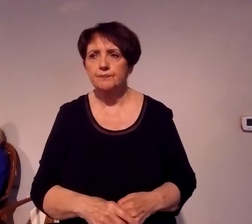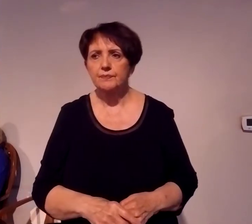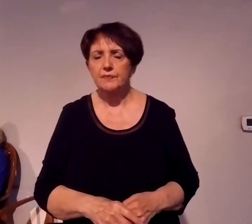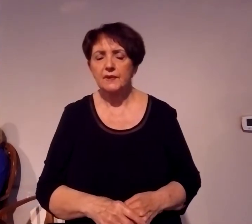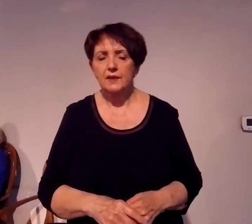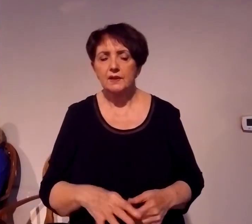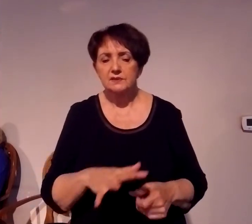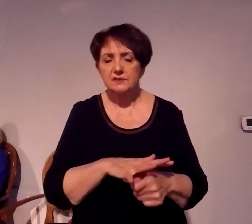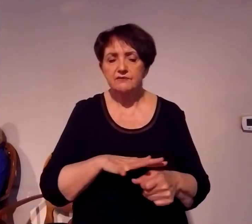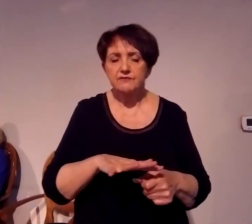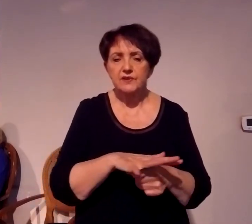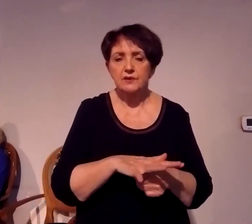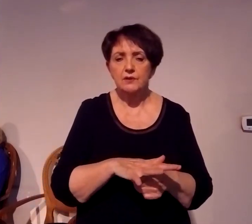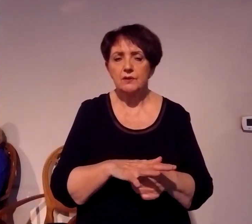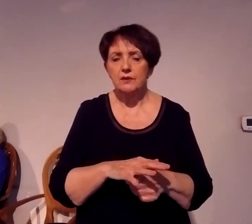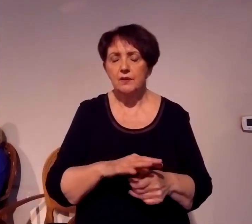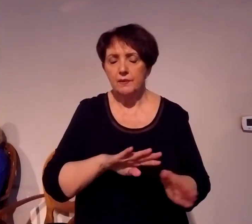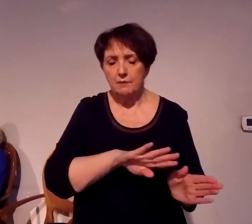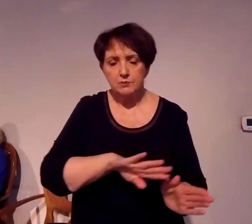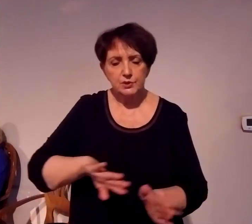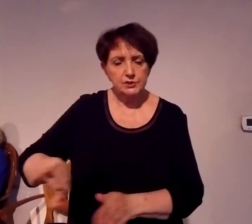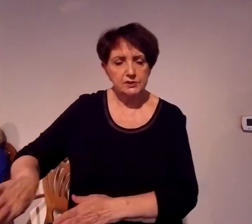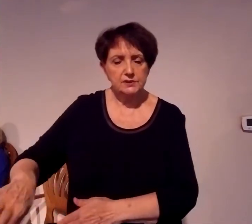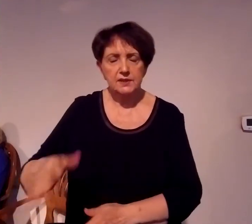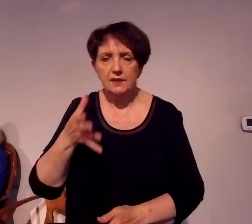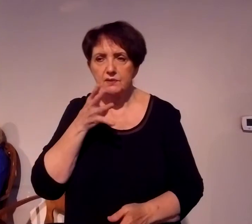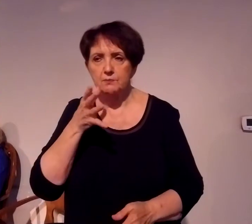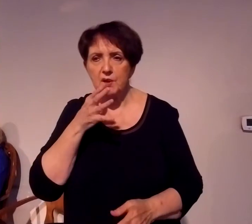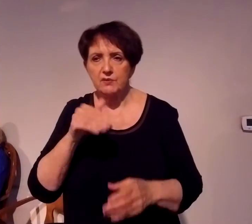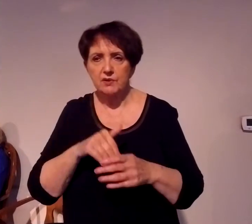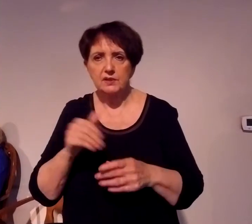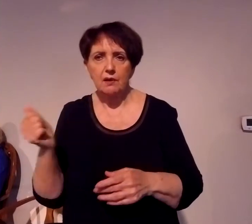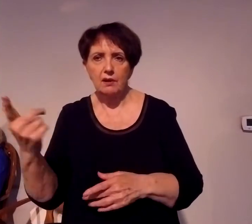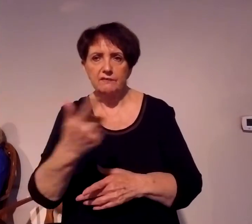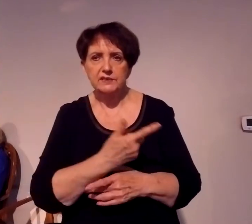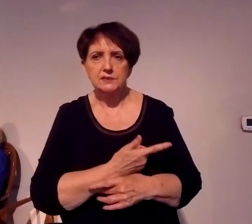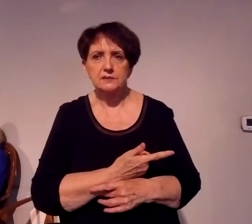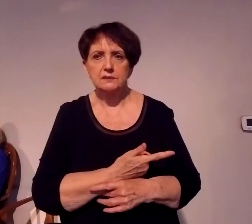It is a field that pushes aside the mother in us all.